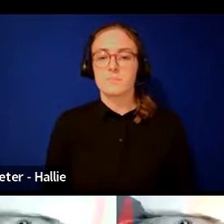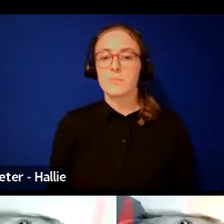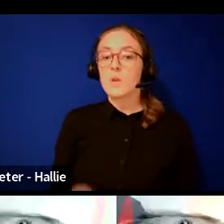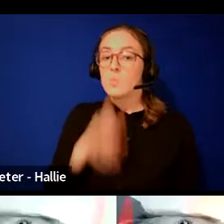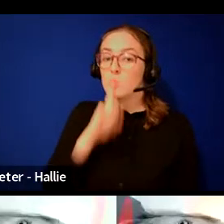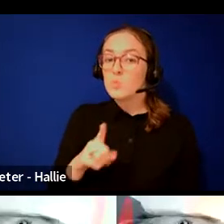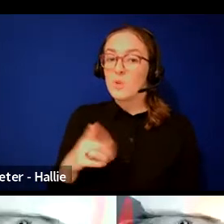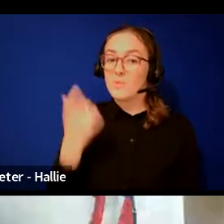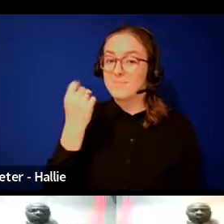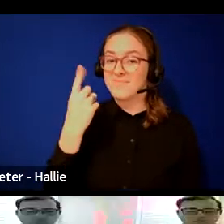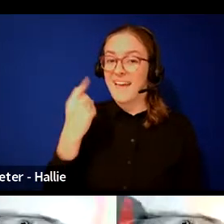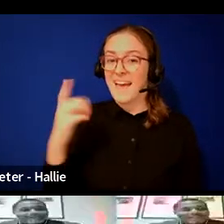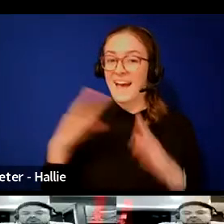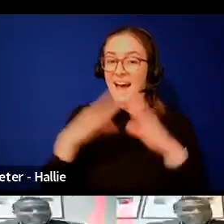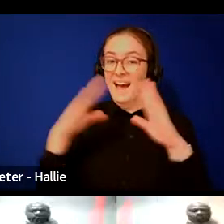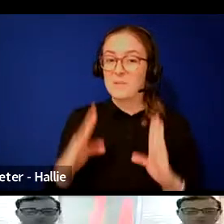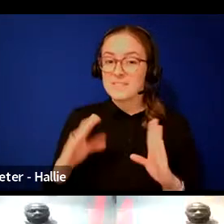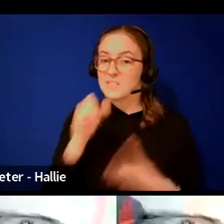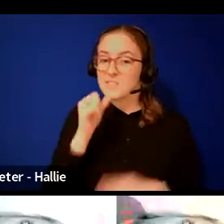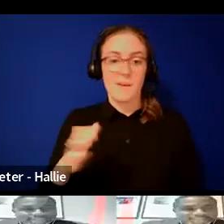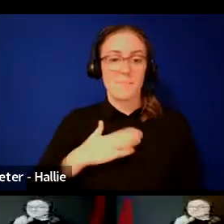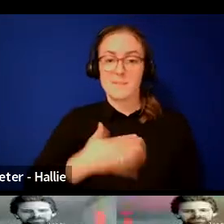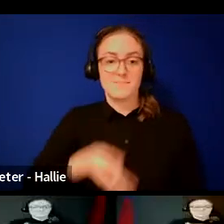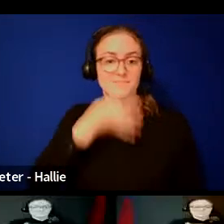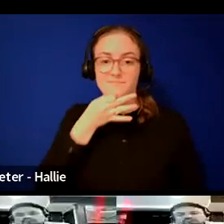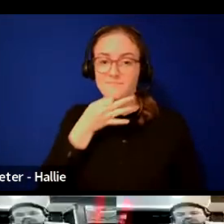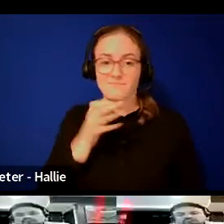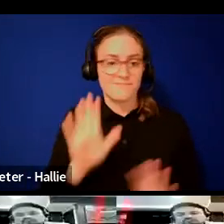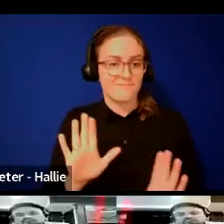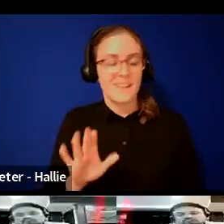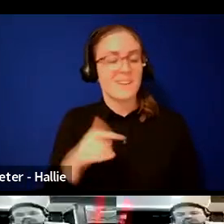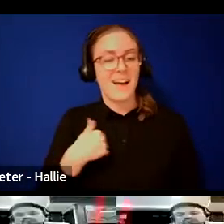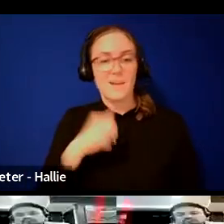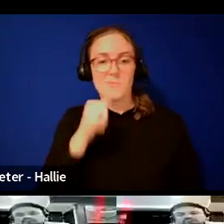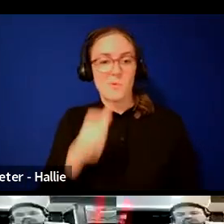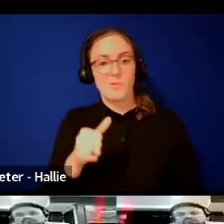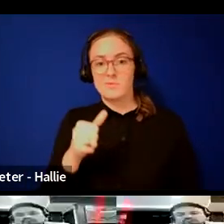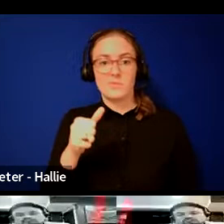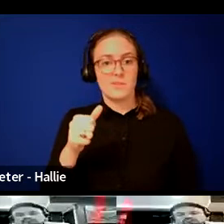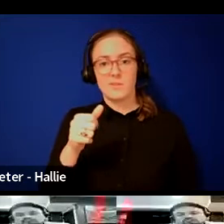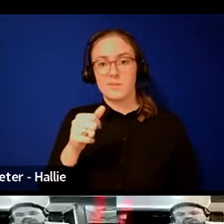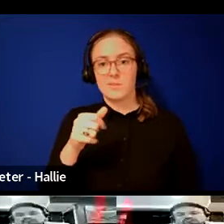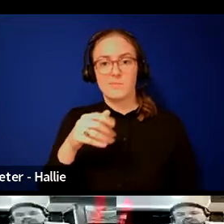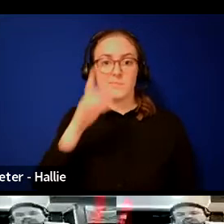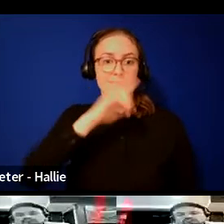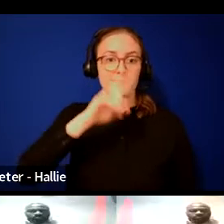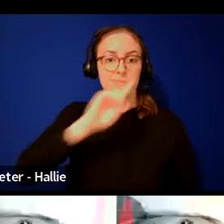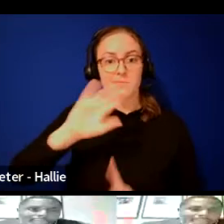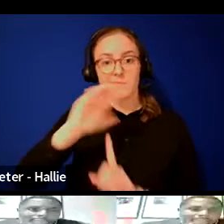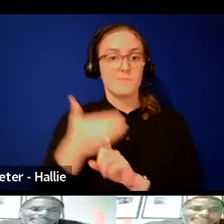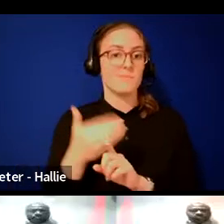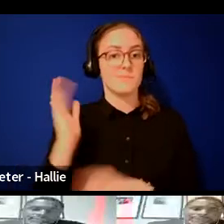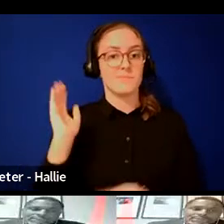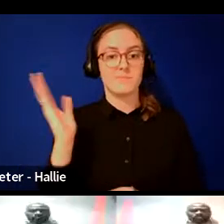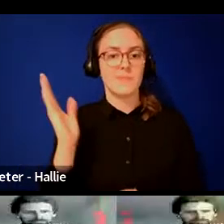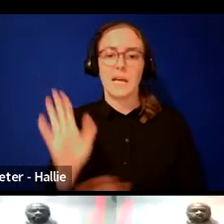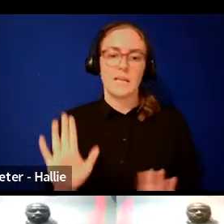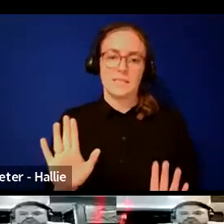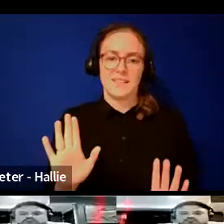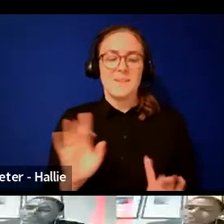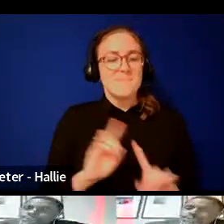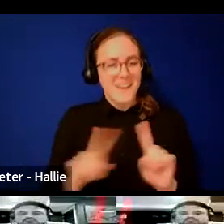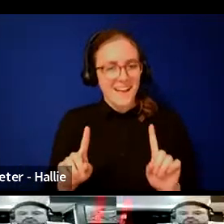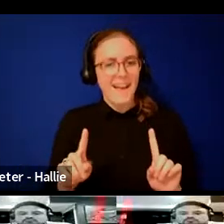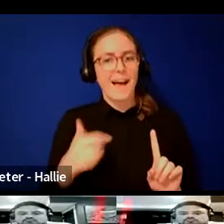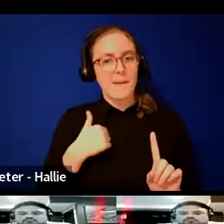swim lane, so I will not pretend to be able to speak on behalf of the mayor's subject matter experts. So I'm happy